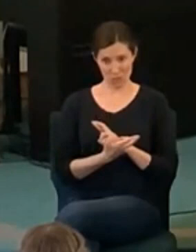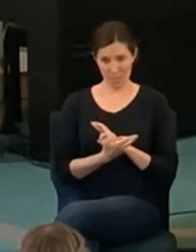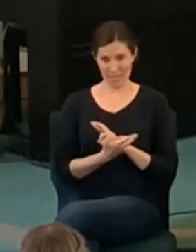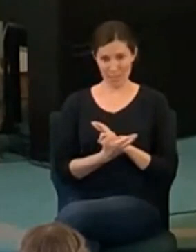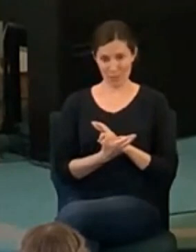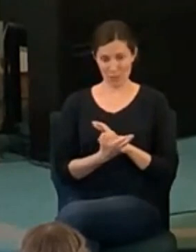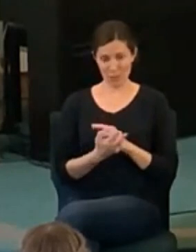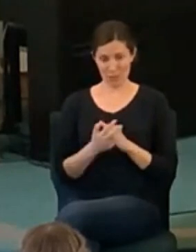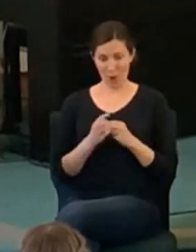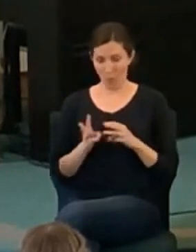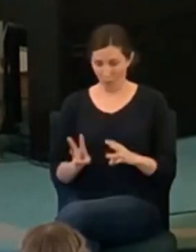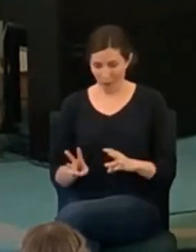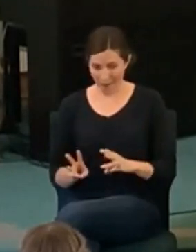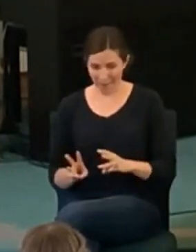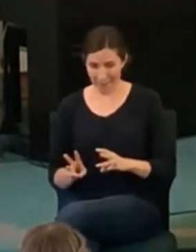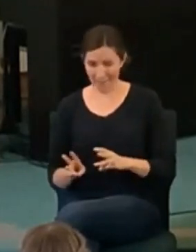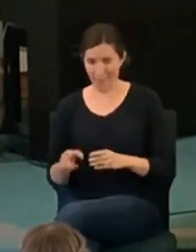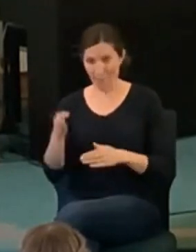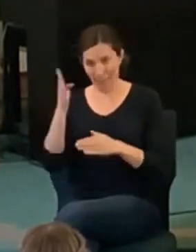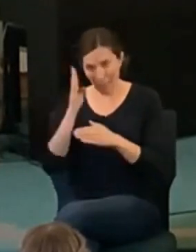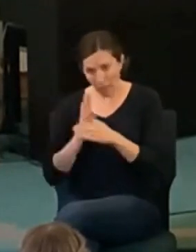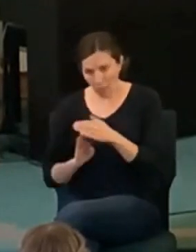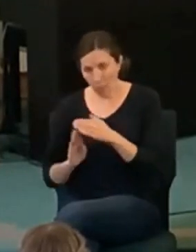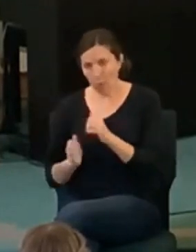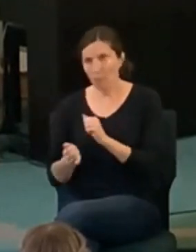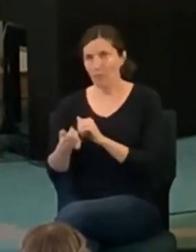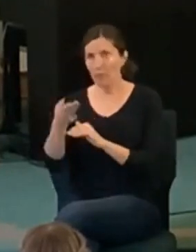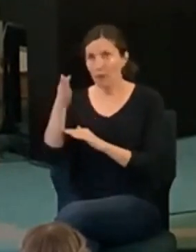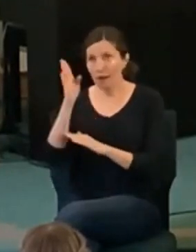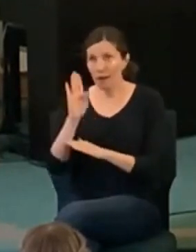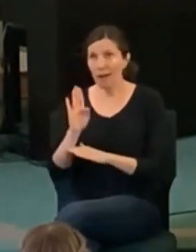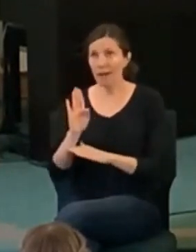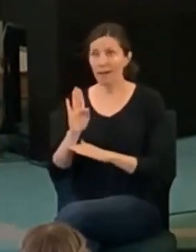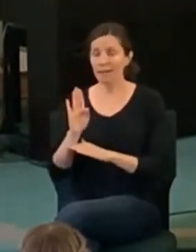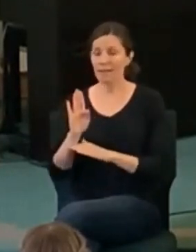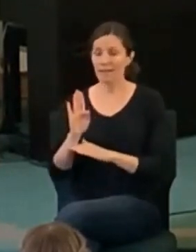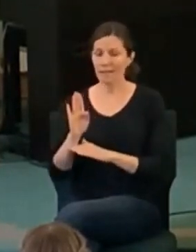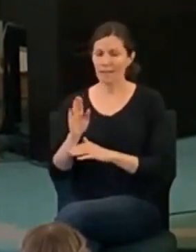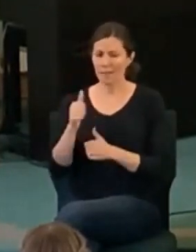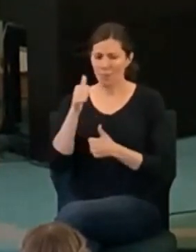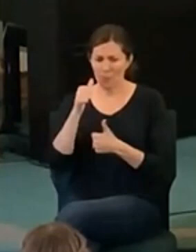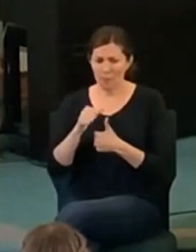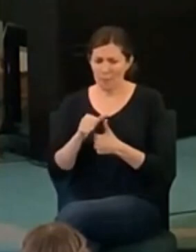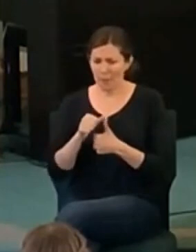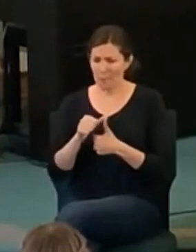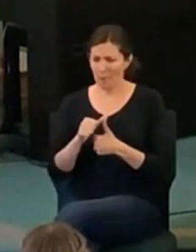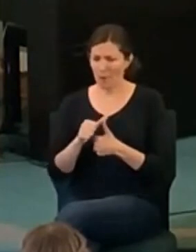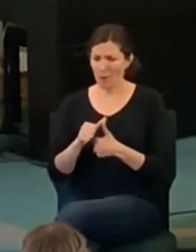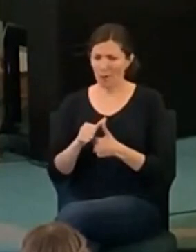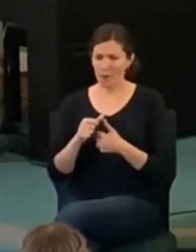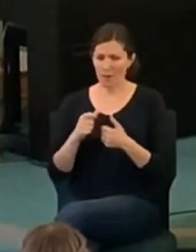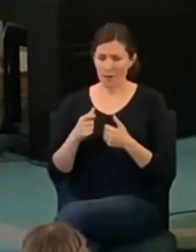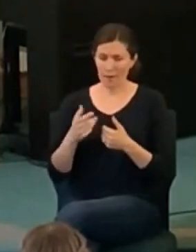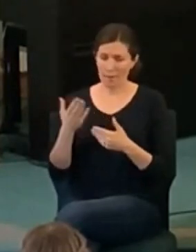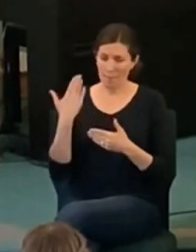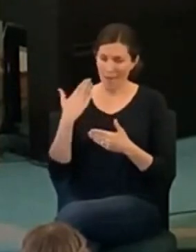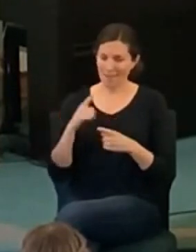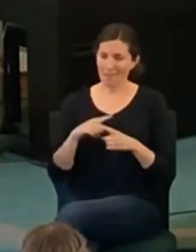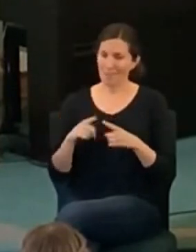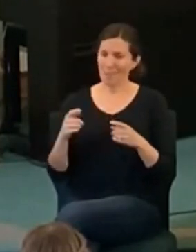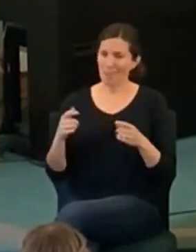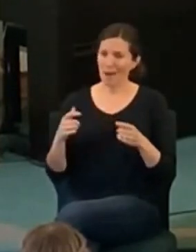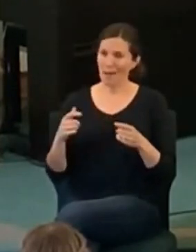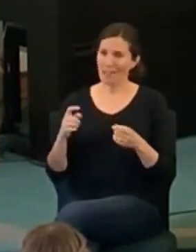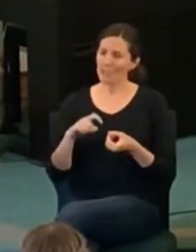In short, by the same word of God, when forgiveness is offered to us, we are likewise called to